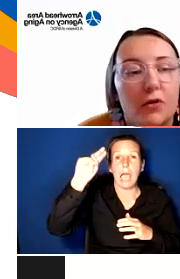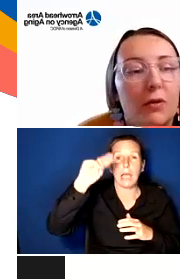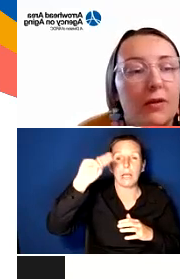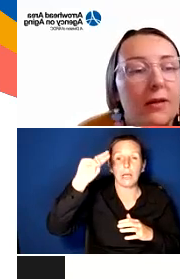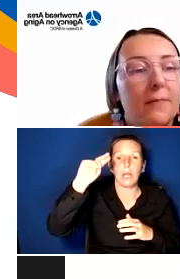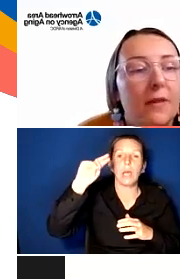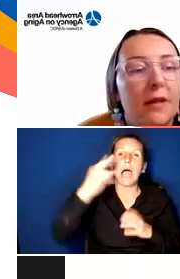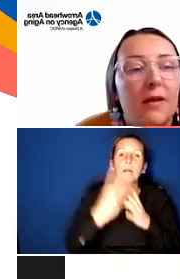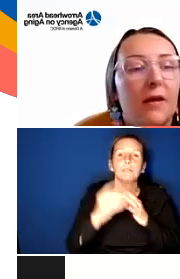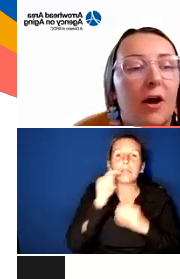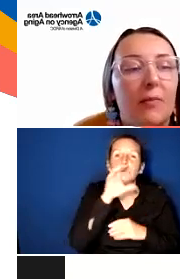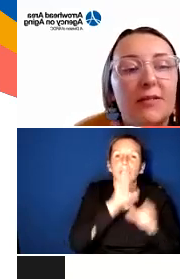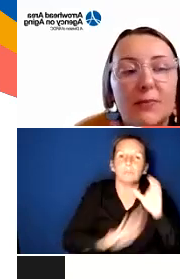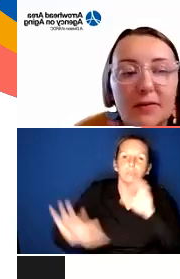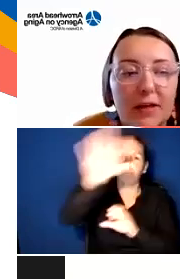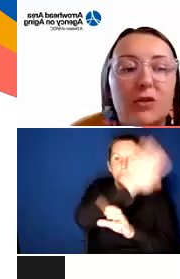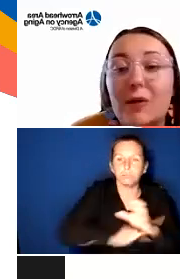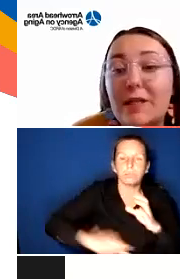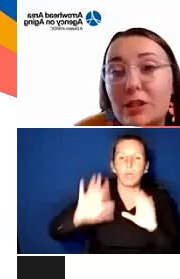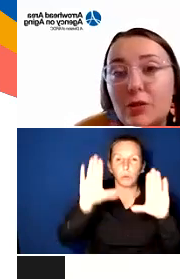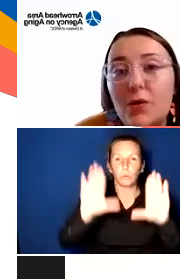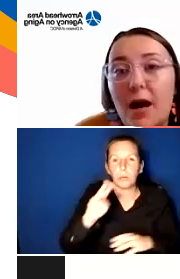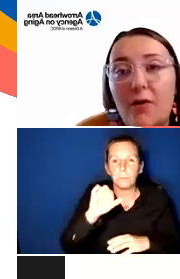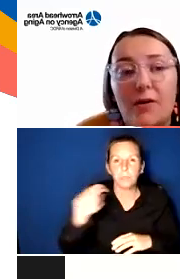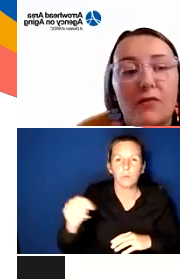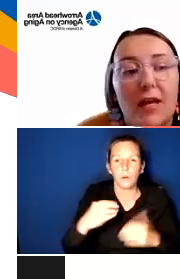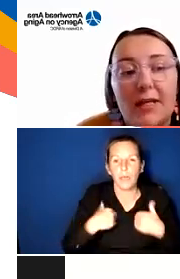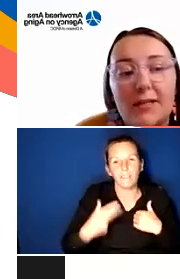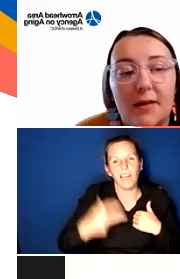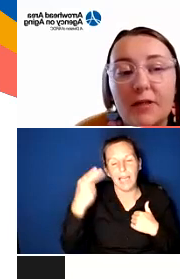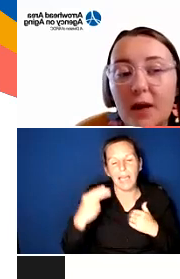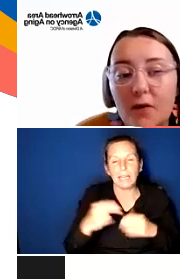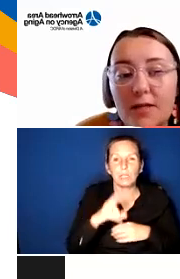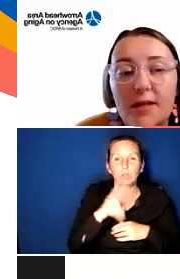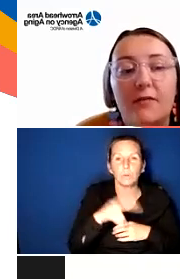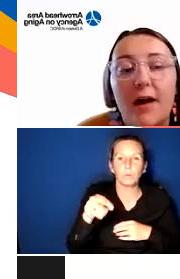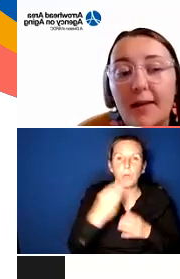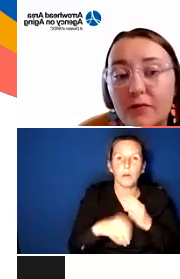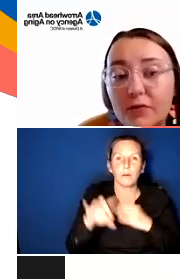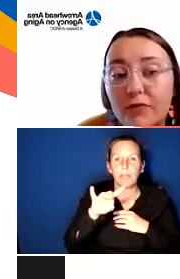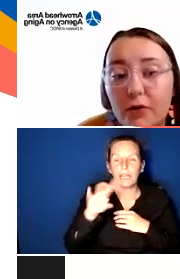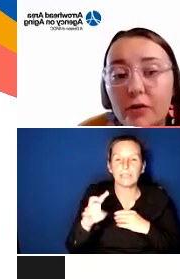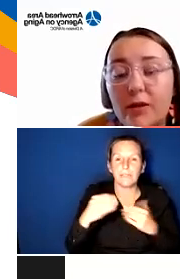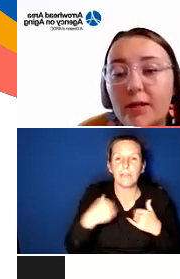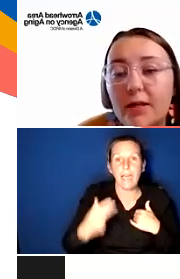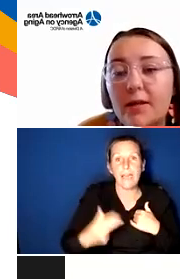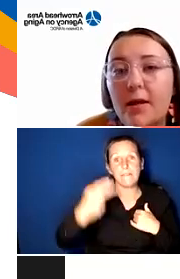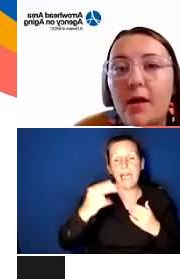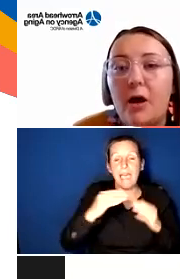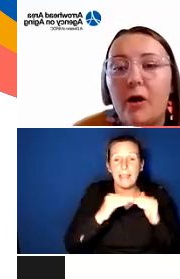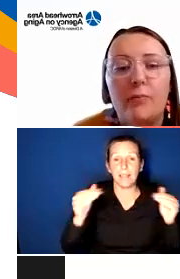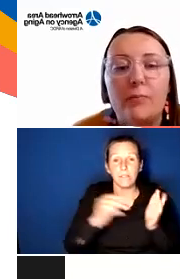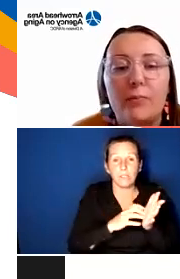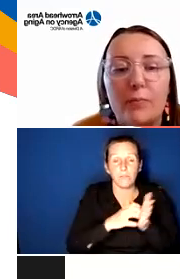of vulnerability. In specific, 22 out of 87 counties have high levels of vulnerability.